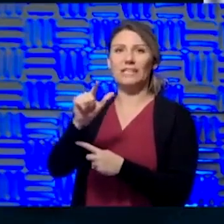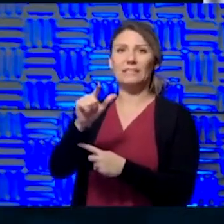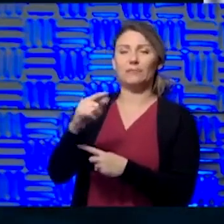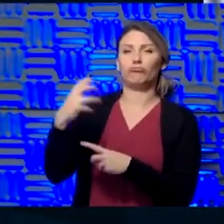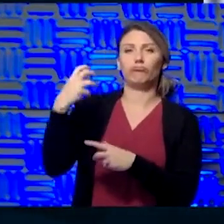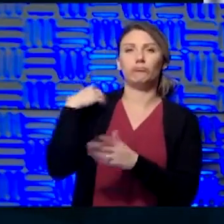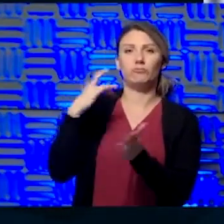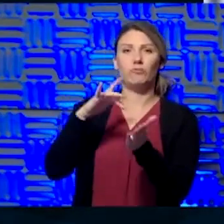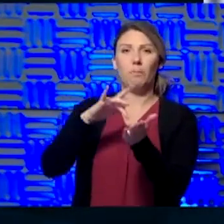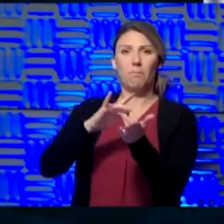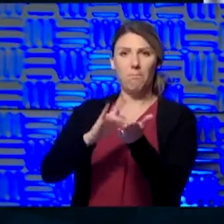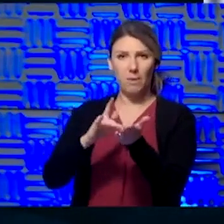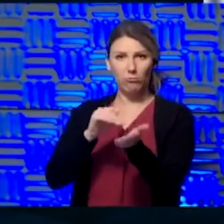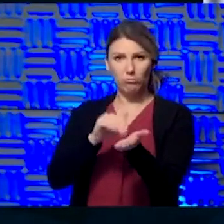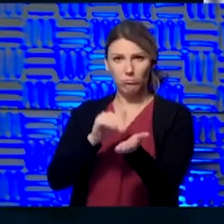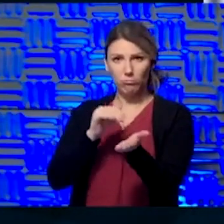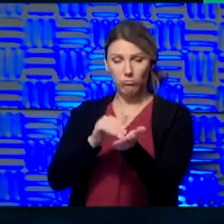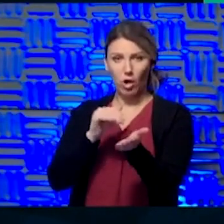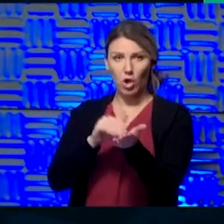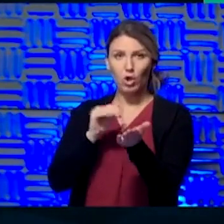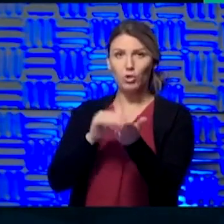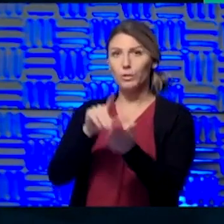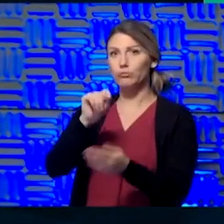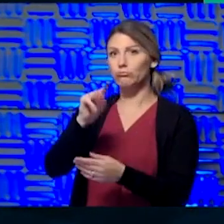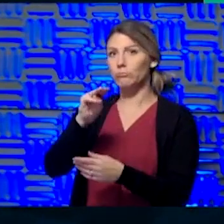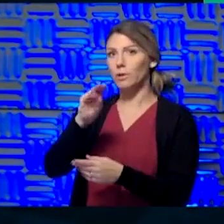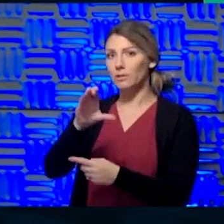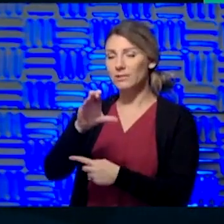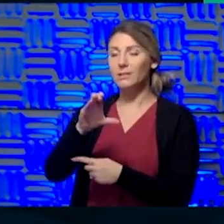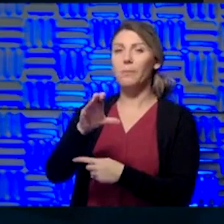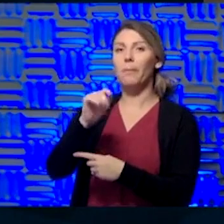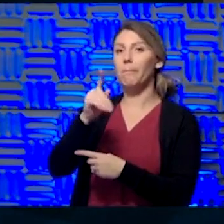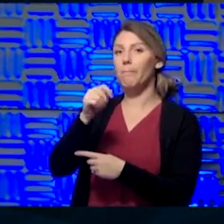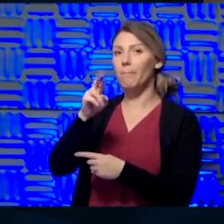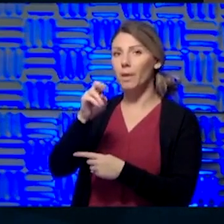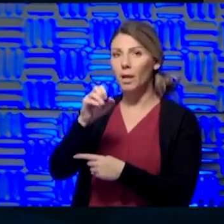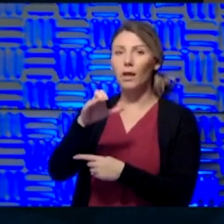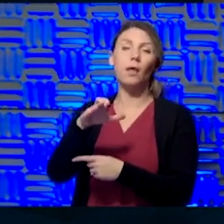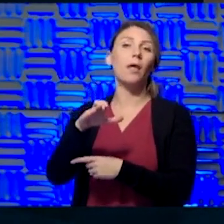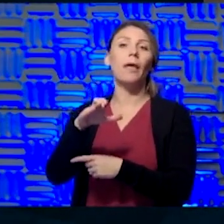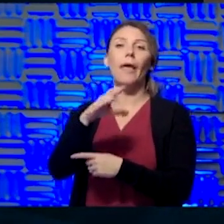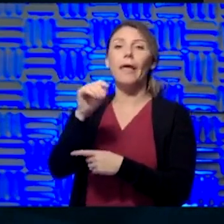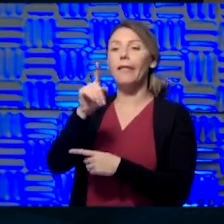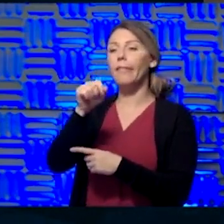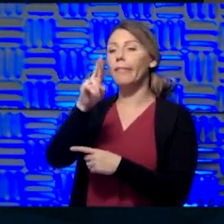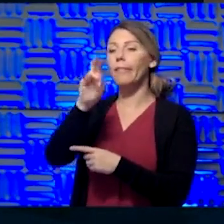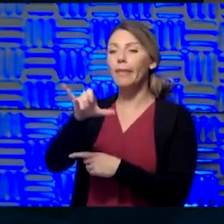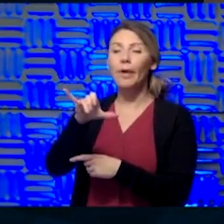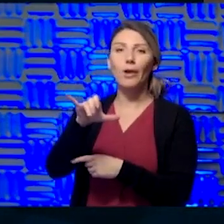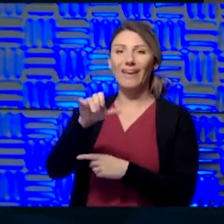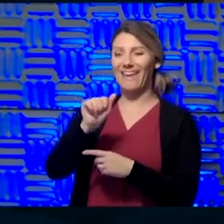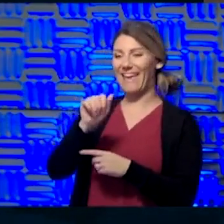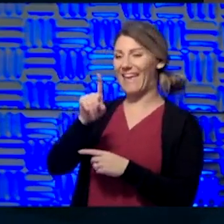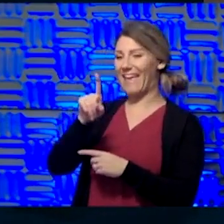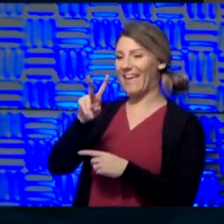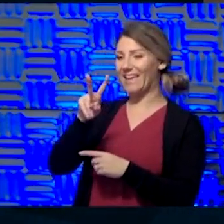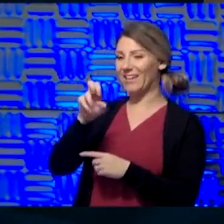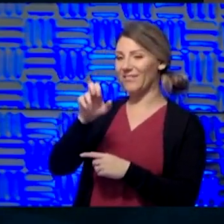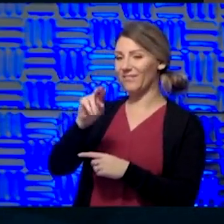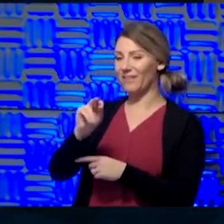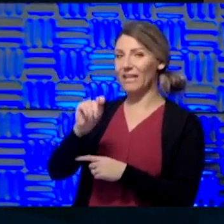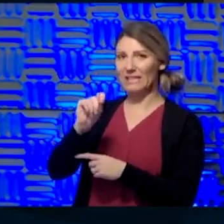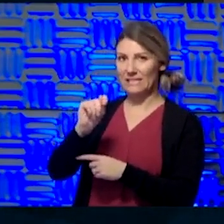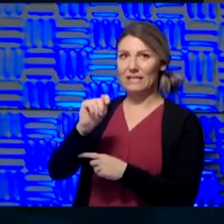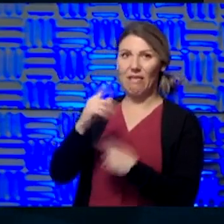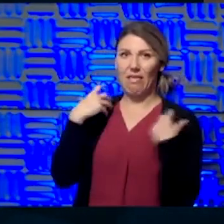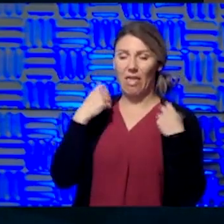Raghu Adiga, who is the Chief Medical Officer at Liberty Hospital, and Larry Botts, Chief Medical Officer at Advent Health, will be joining our call. So we'll have